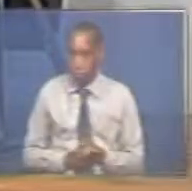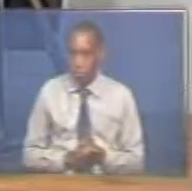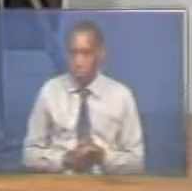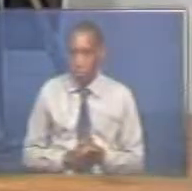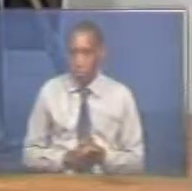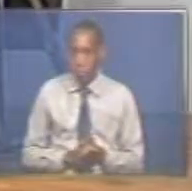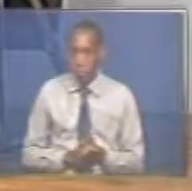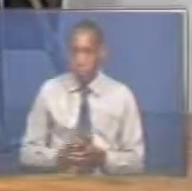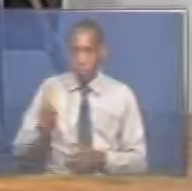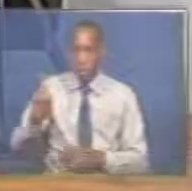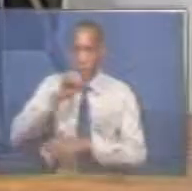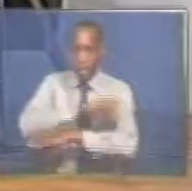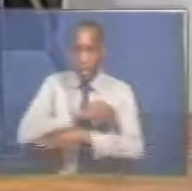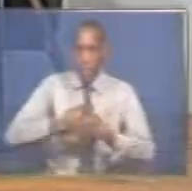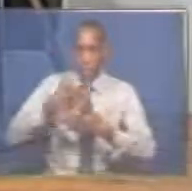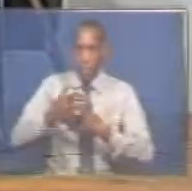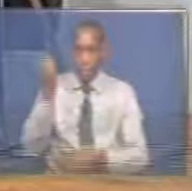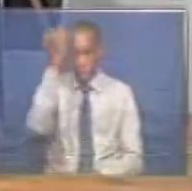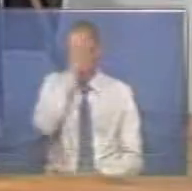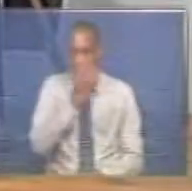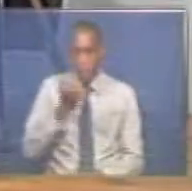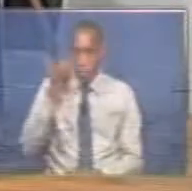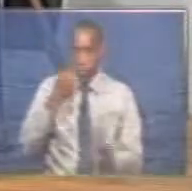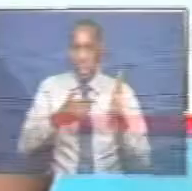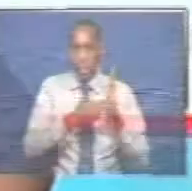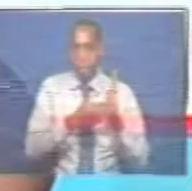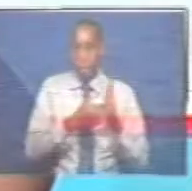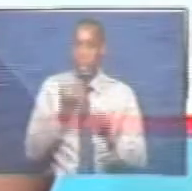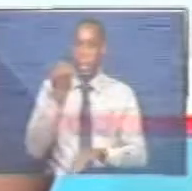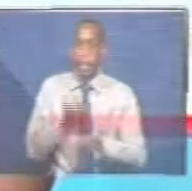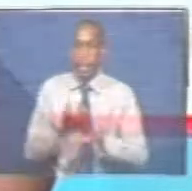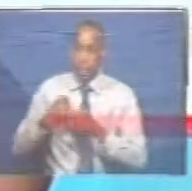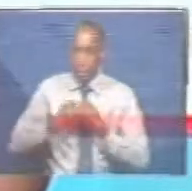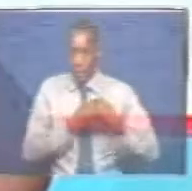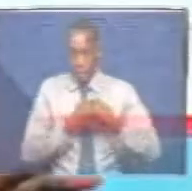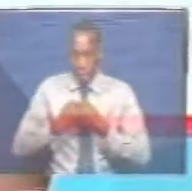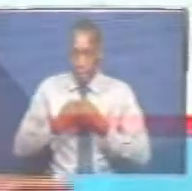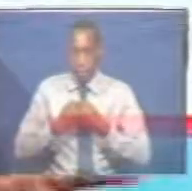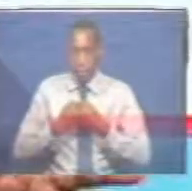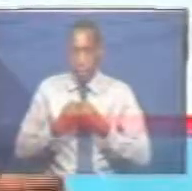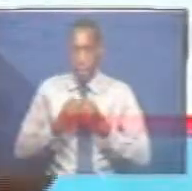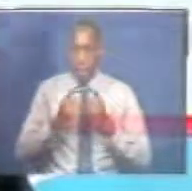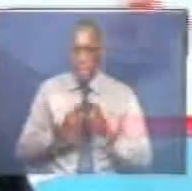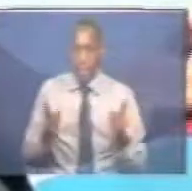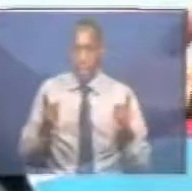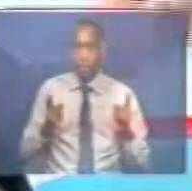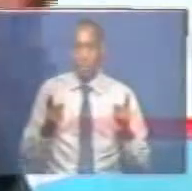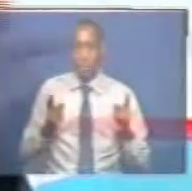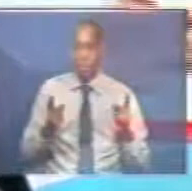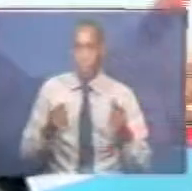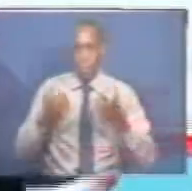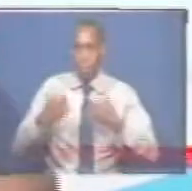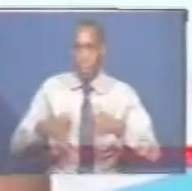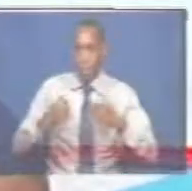Only 2 days after Europa League. Eh? Mm-hmm. I know it will be a very tricky match. Mm-hmm. As long as you know, we play a very beautiful